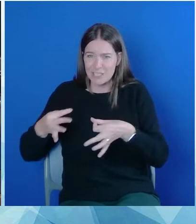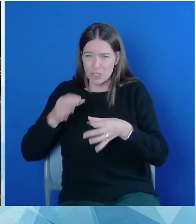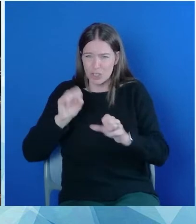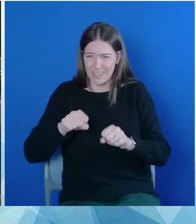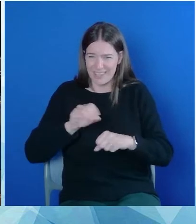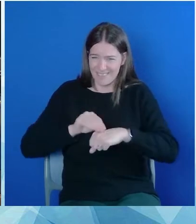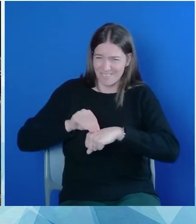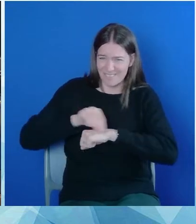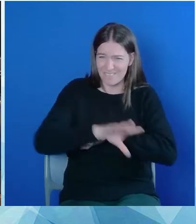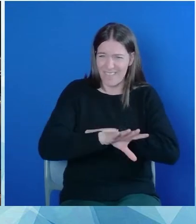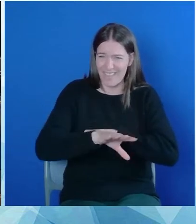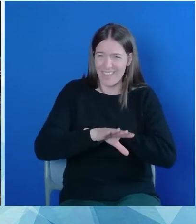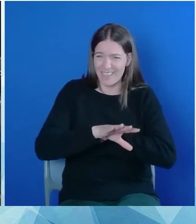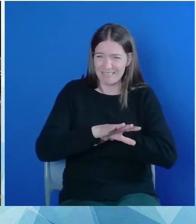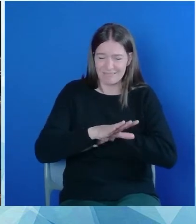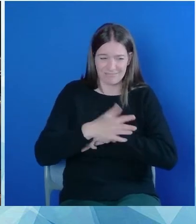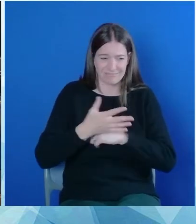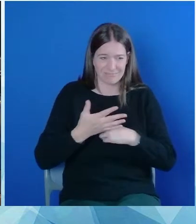their